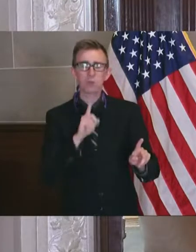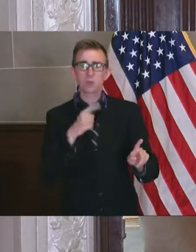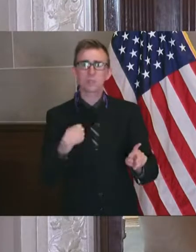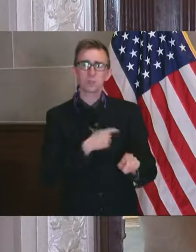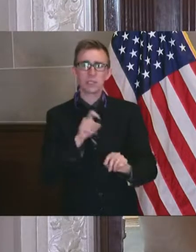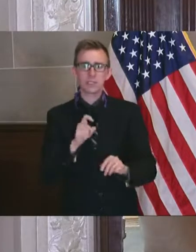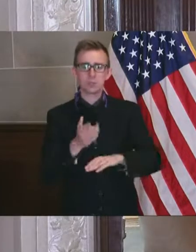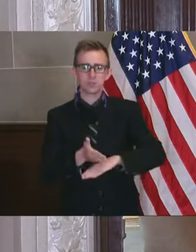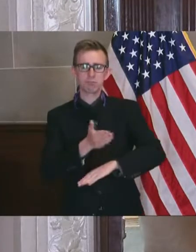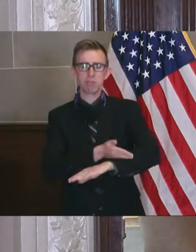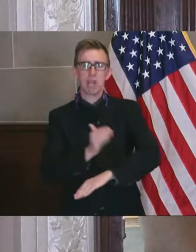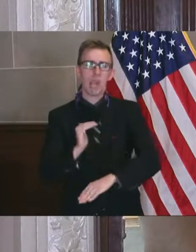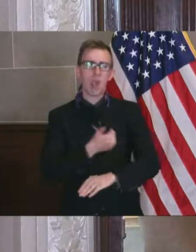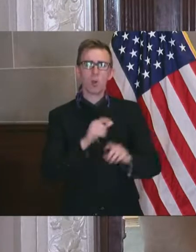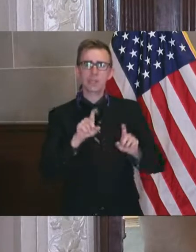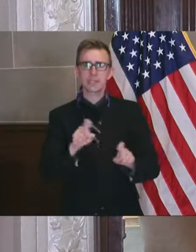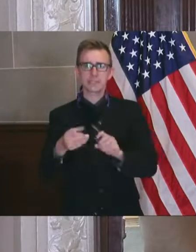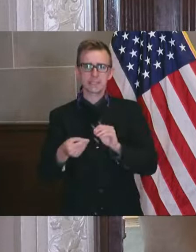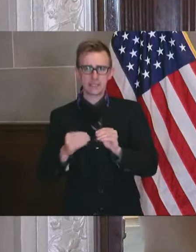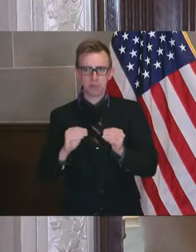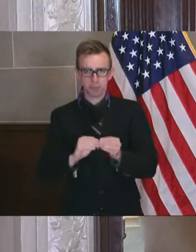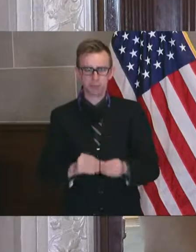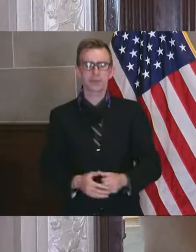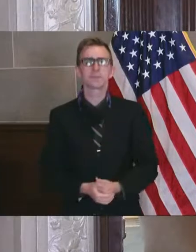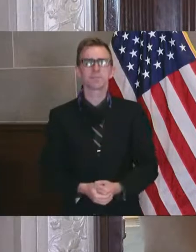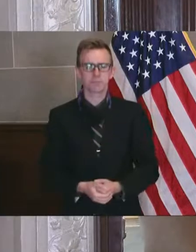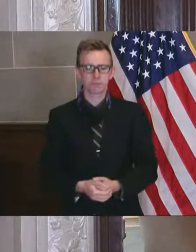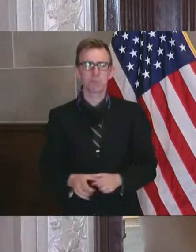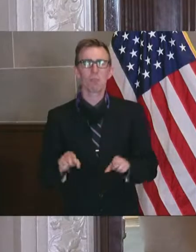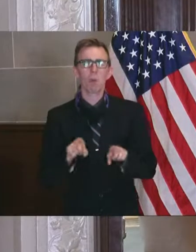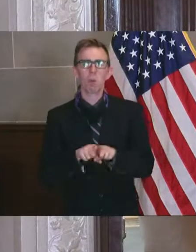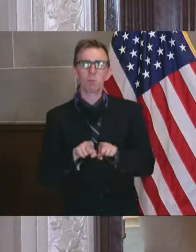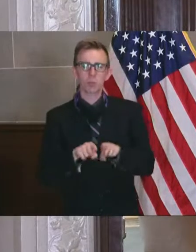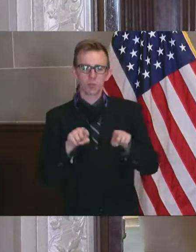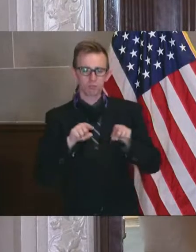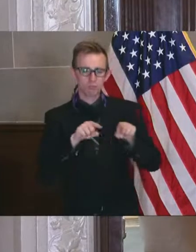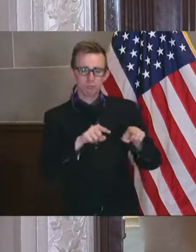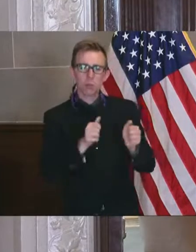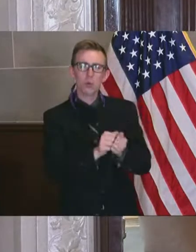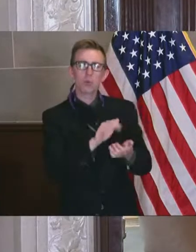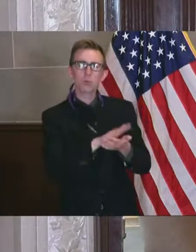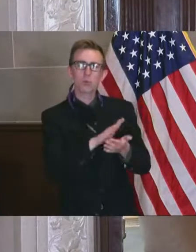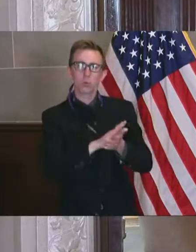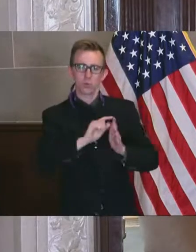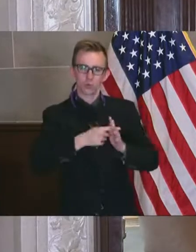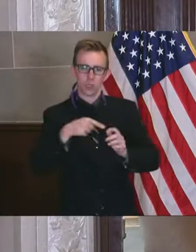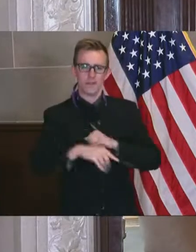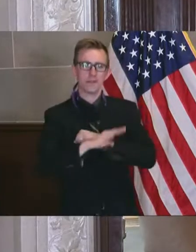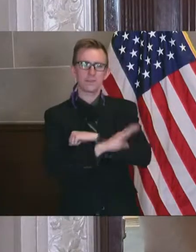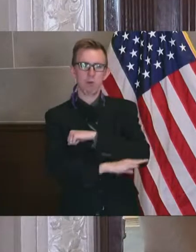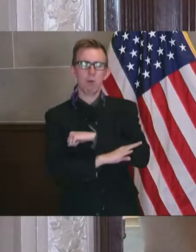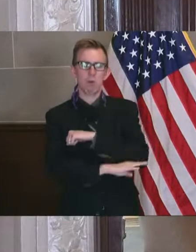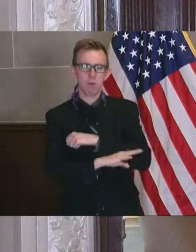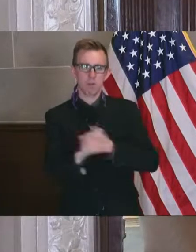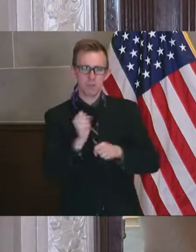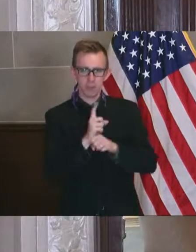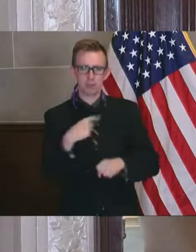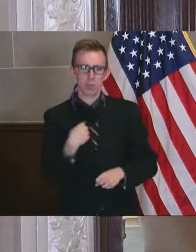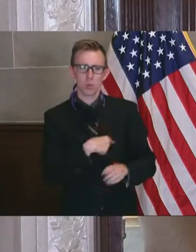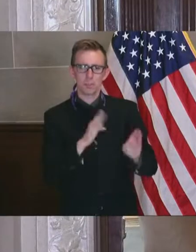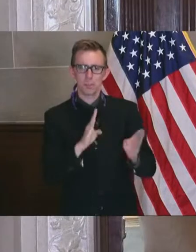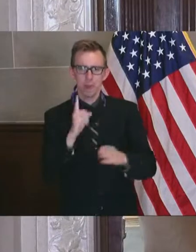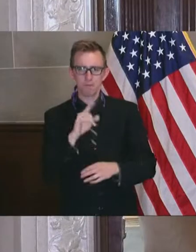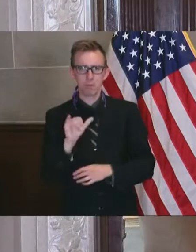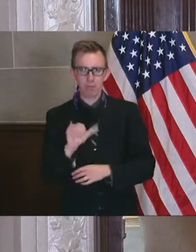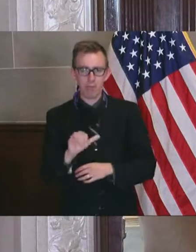significantly increase our testing numbers. This also goes along with getting schools back started this fall to make sure we're prepared for that,